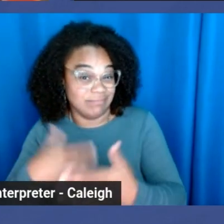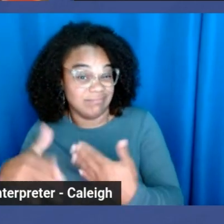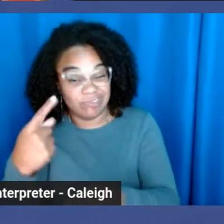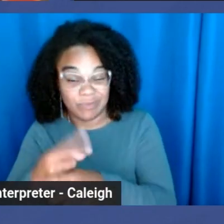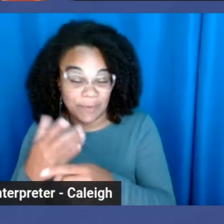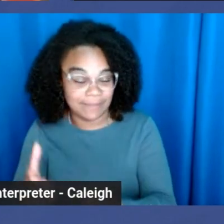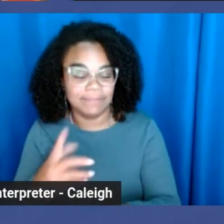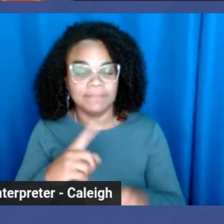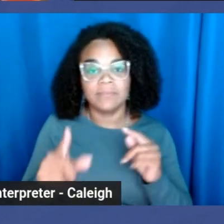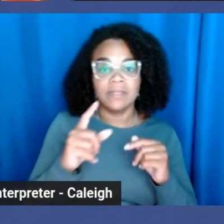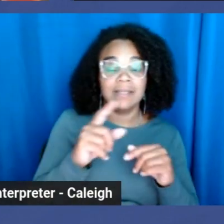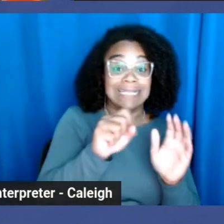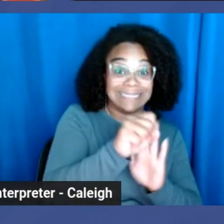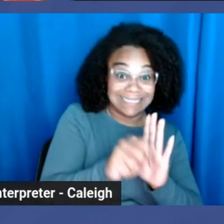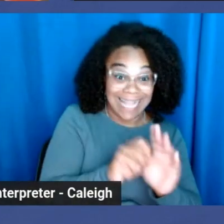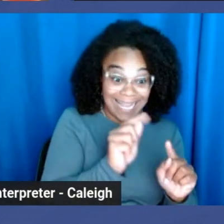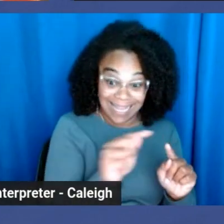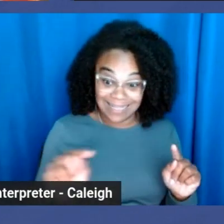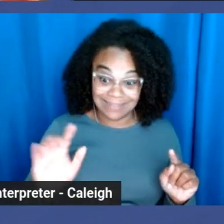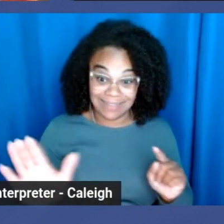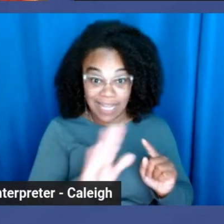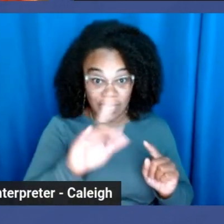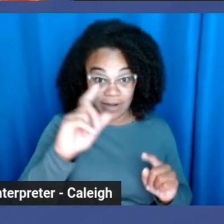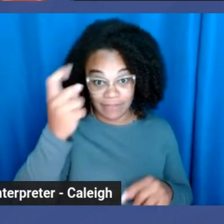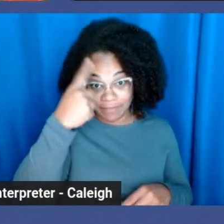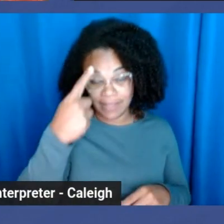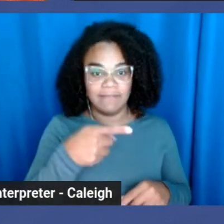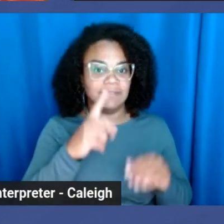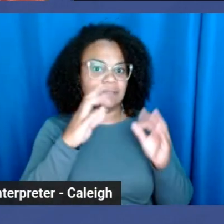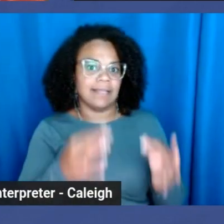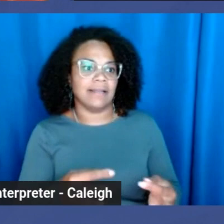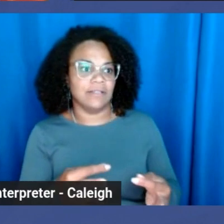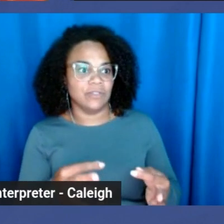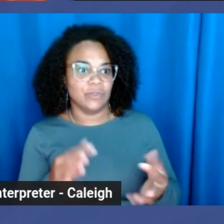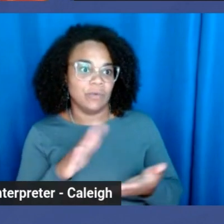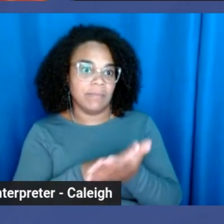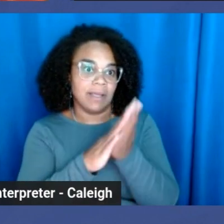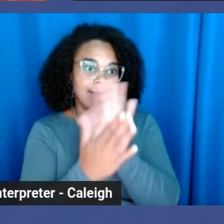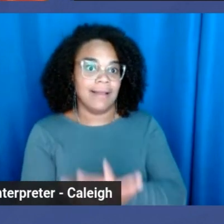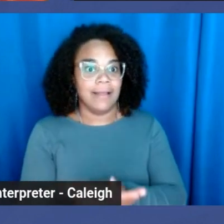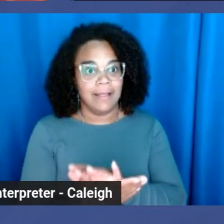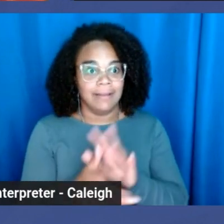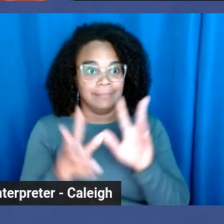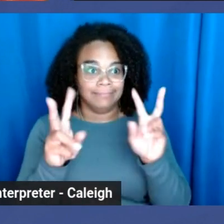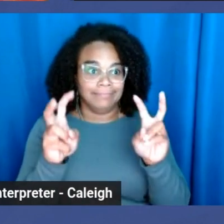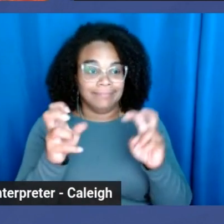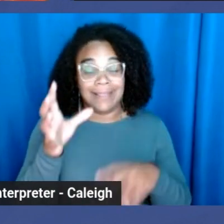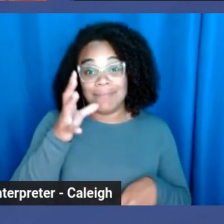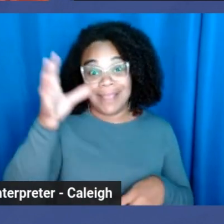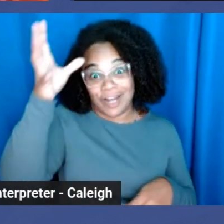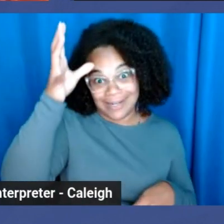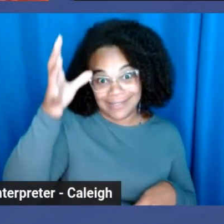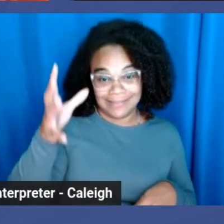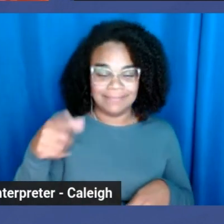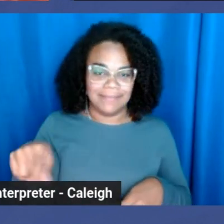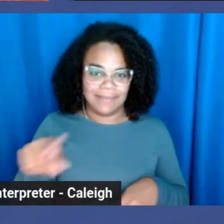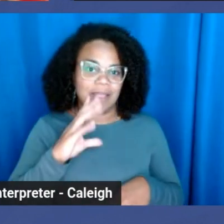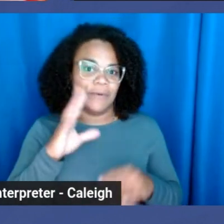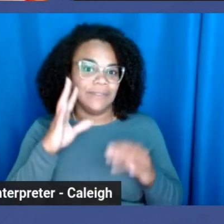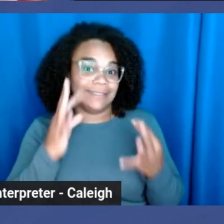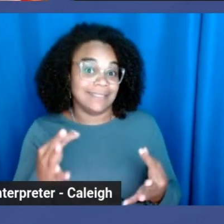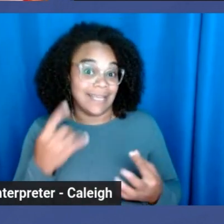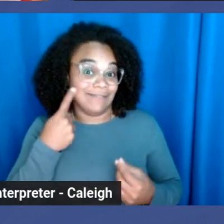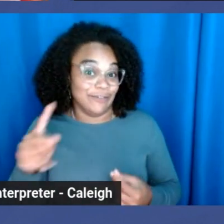the state level have taken it upon themselves to essentially become the parent and to decide for their